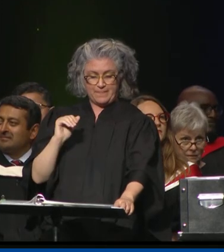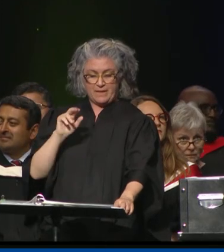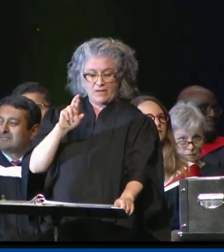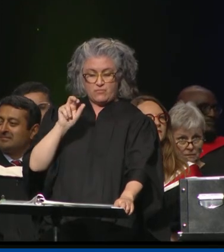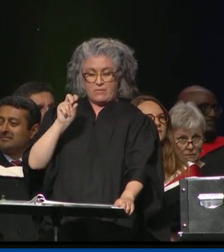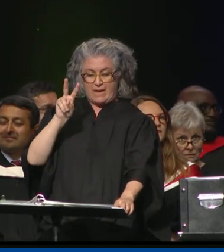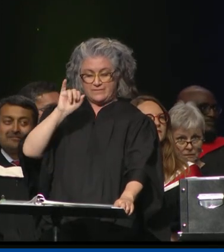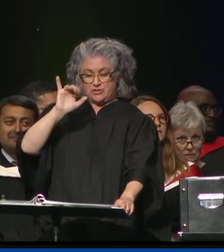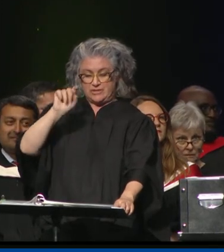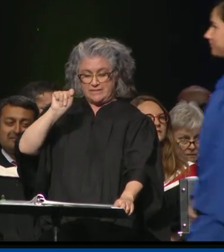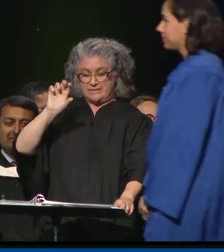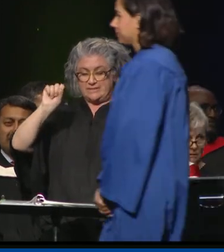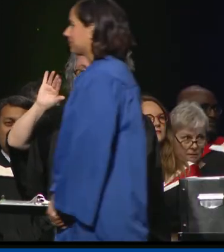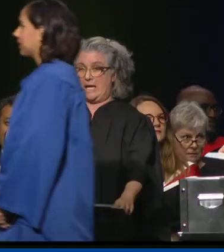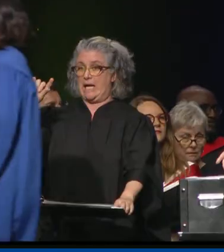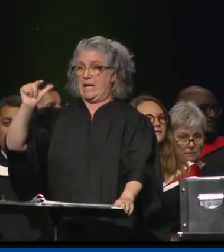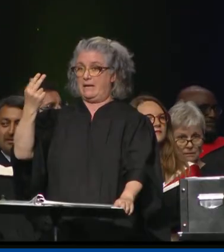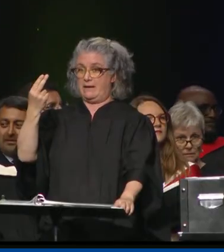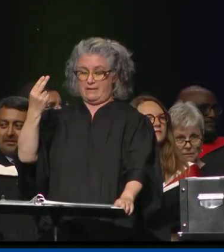Ravjeet Singh.